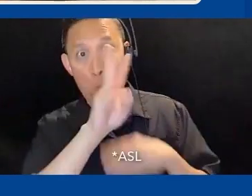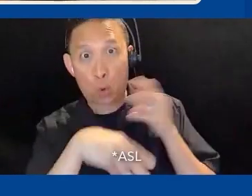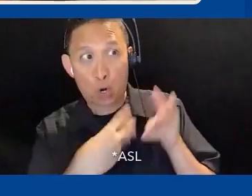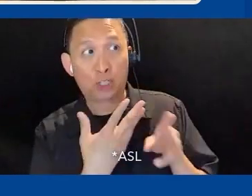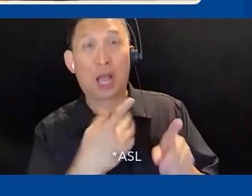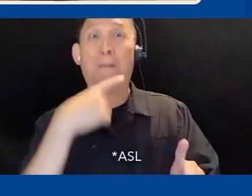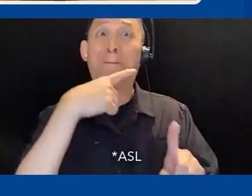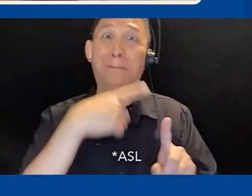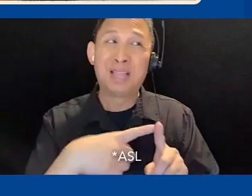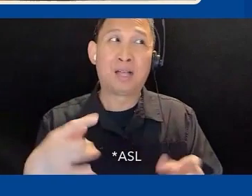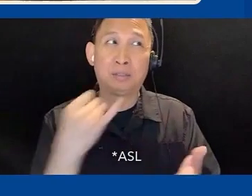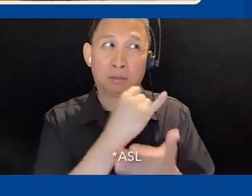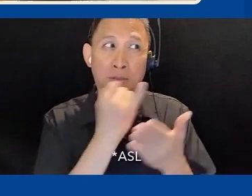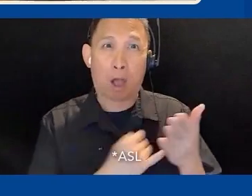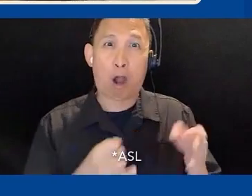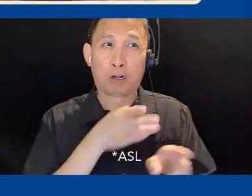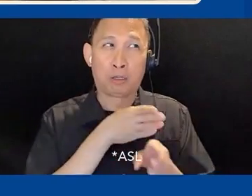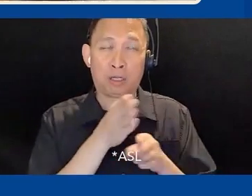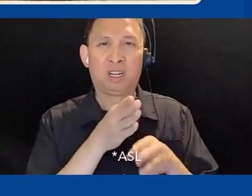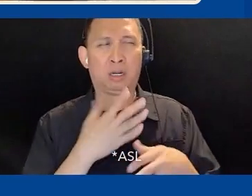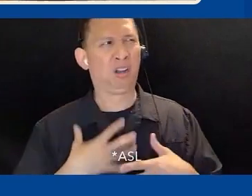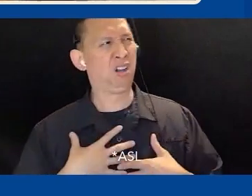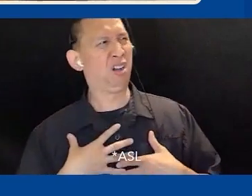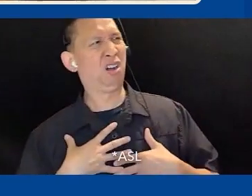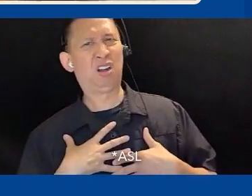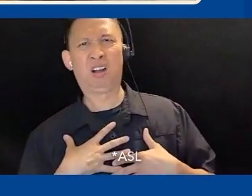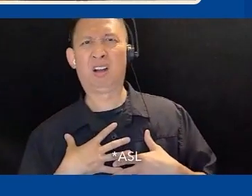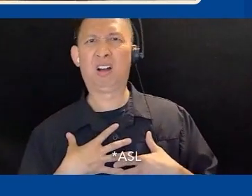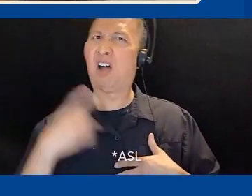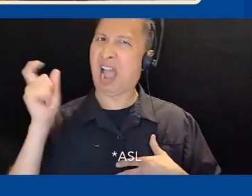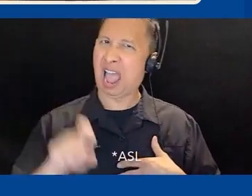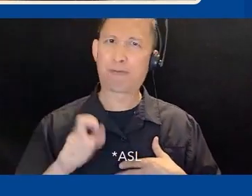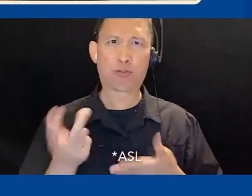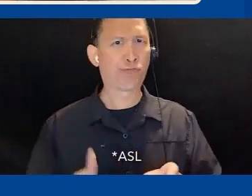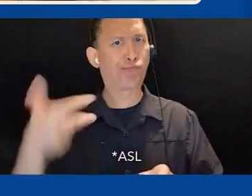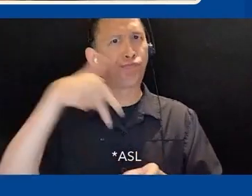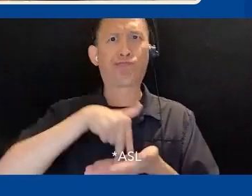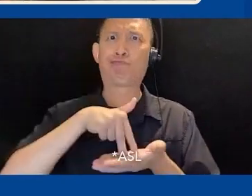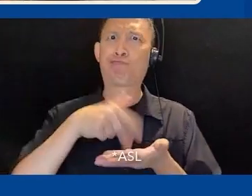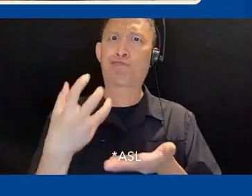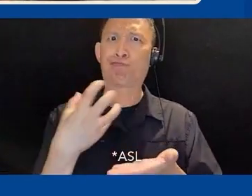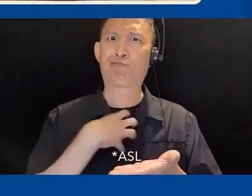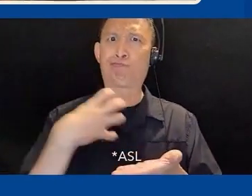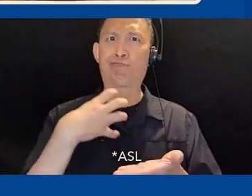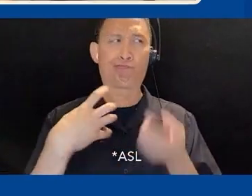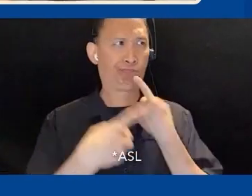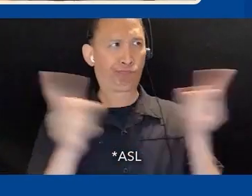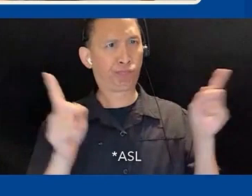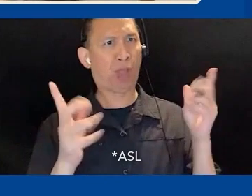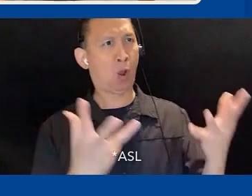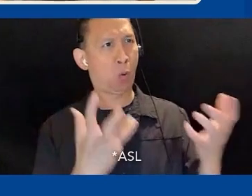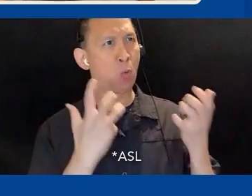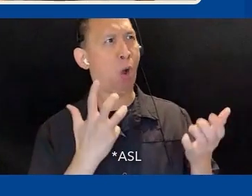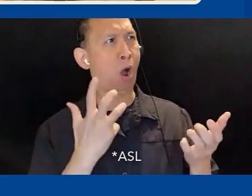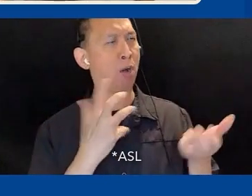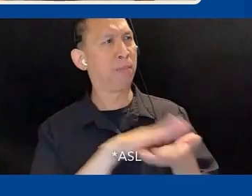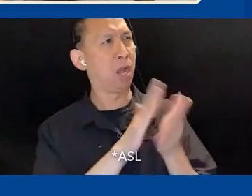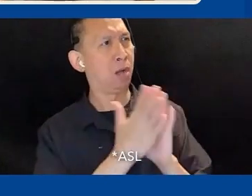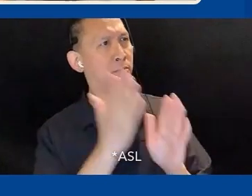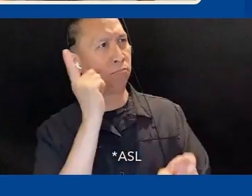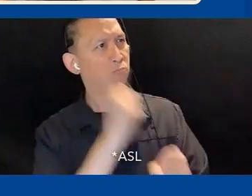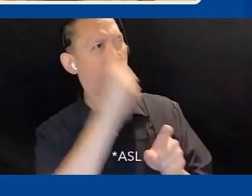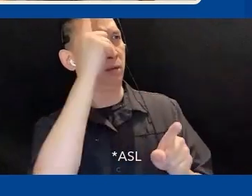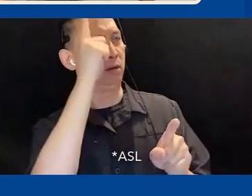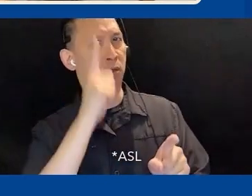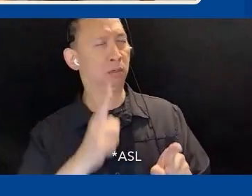for us to speak out about it and to make things right. And I think in a lot of ways, the